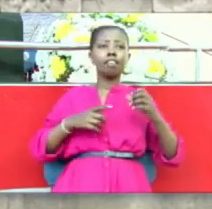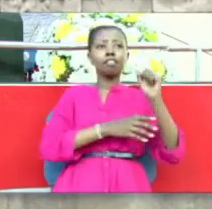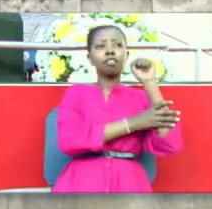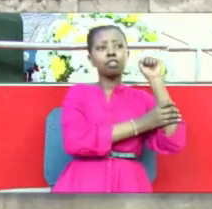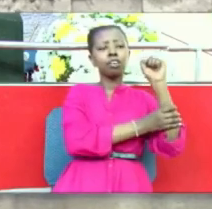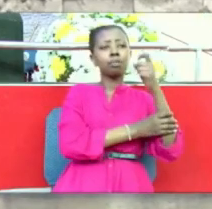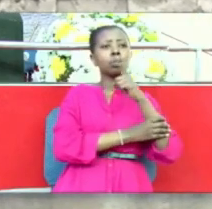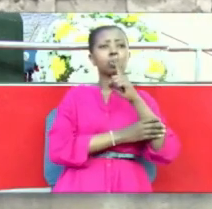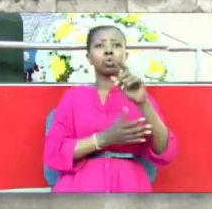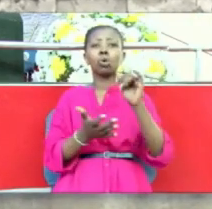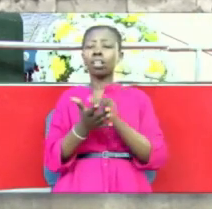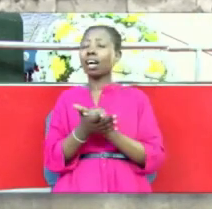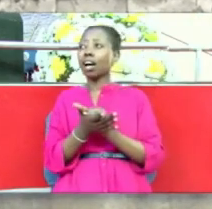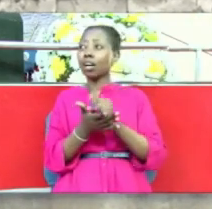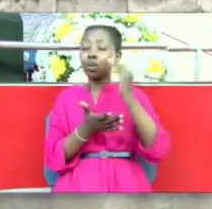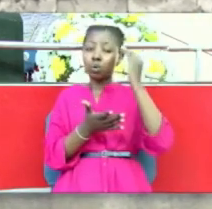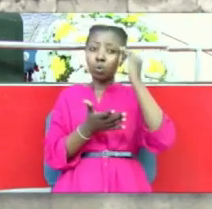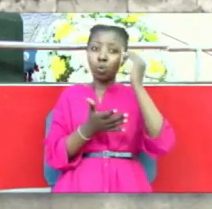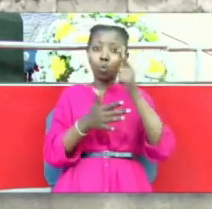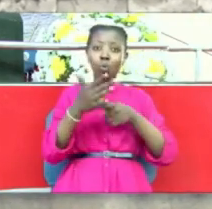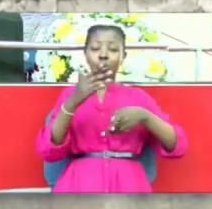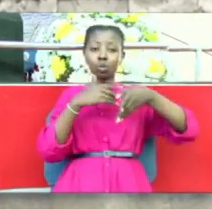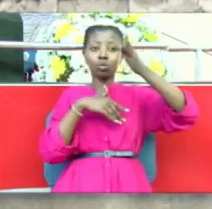God has for me, will be real for me.